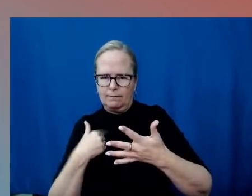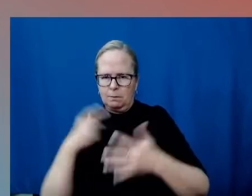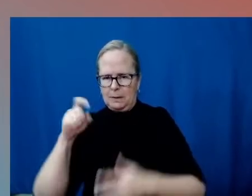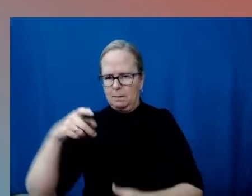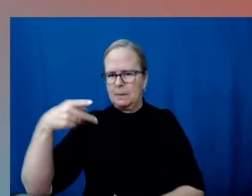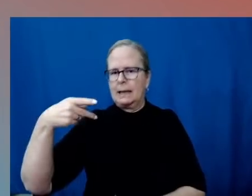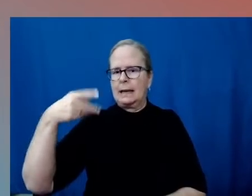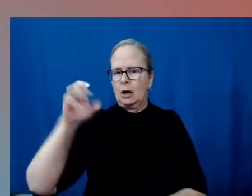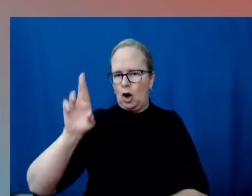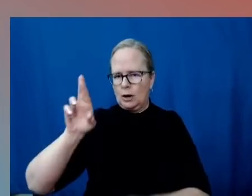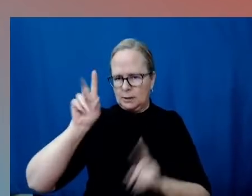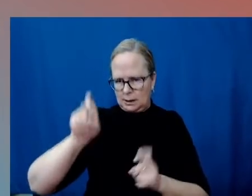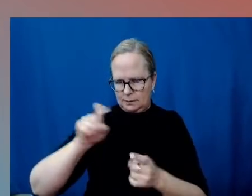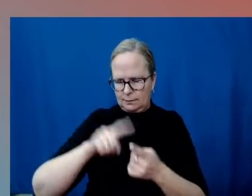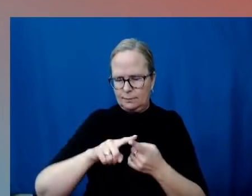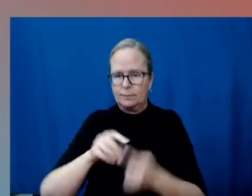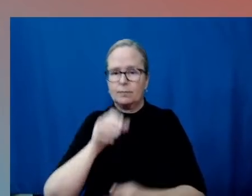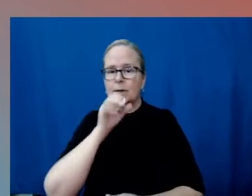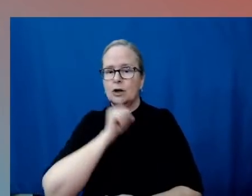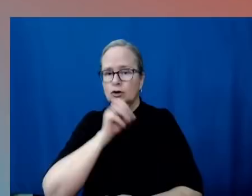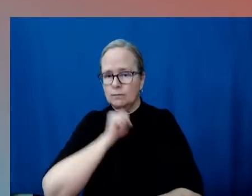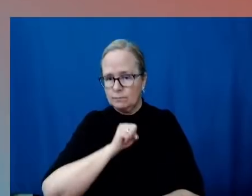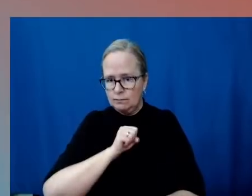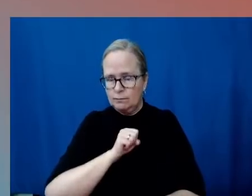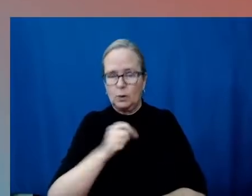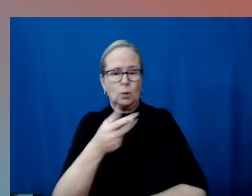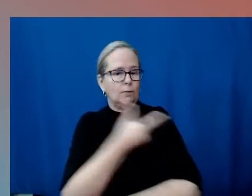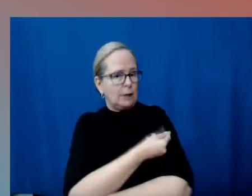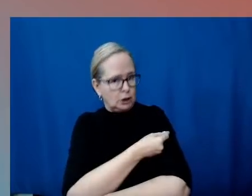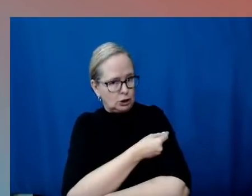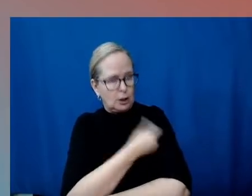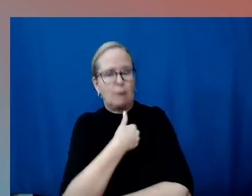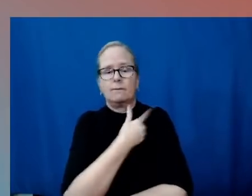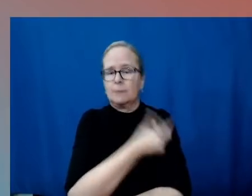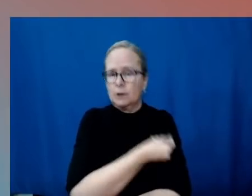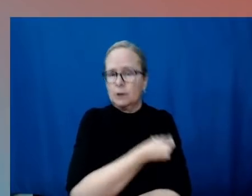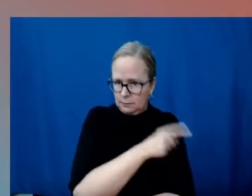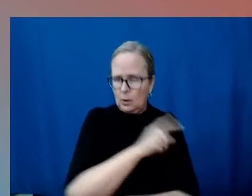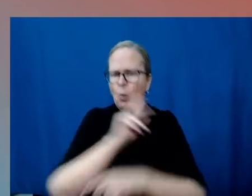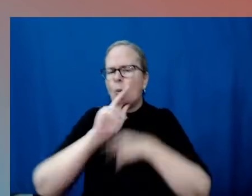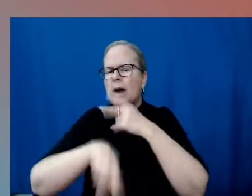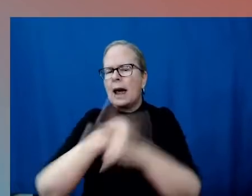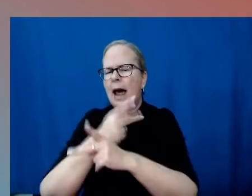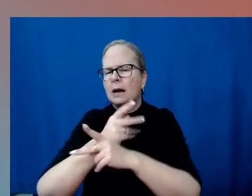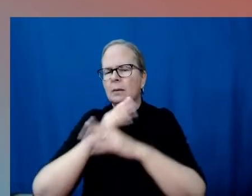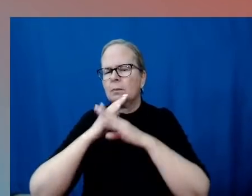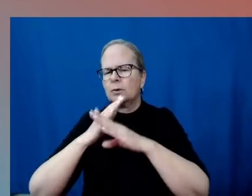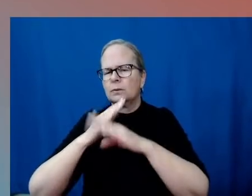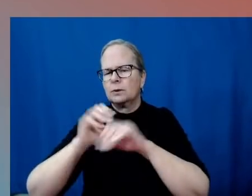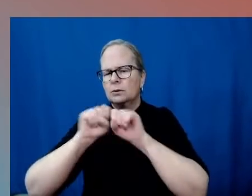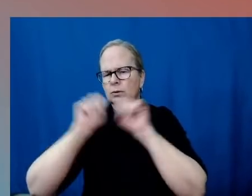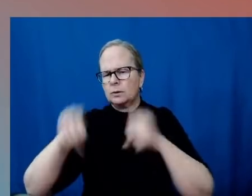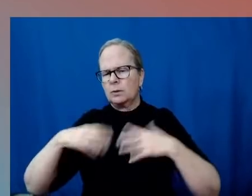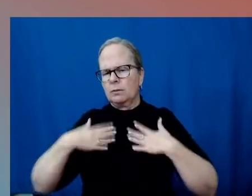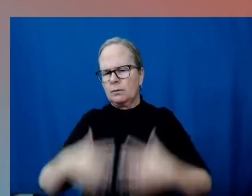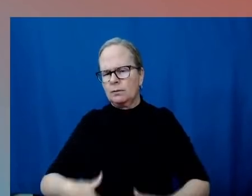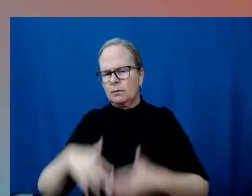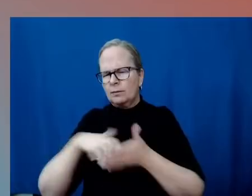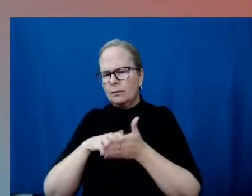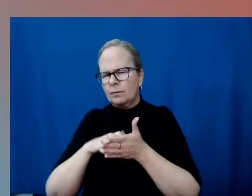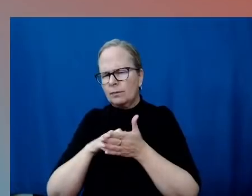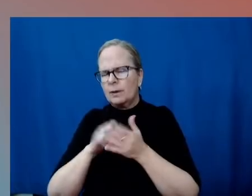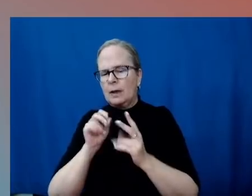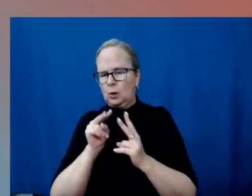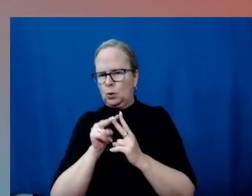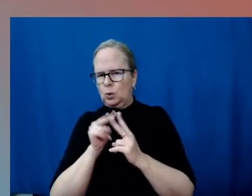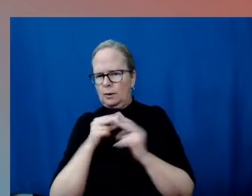to have either age criteria and being unvaccinated, or some type of immunosuppression in